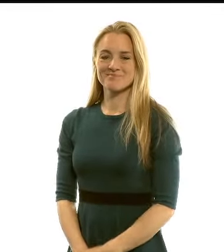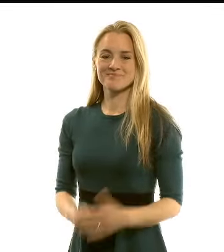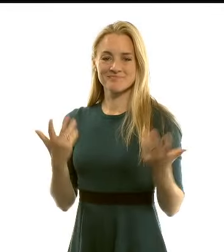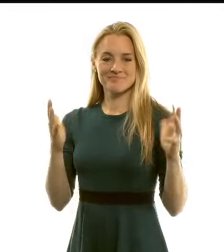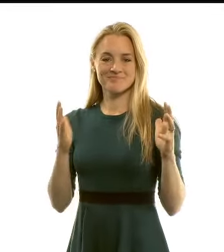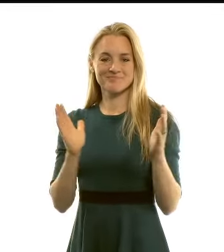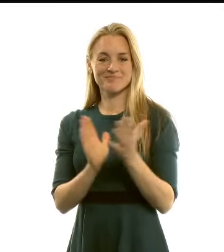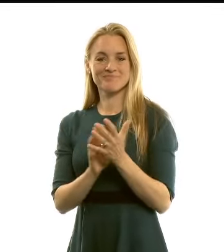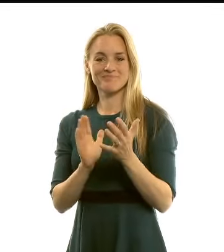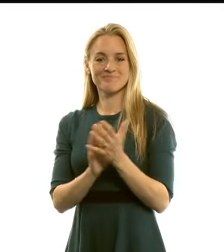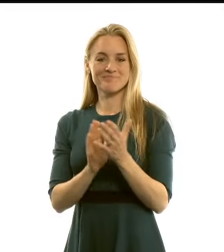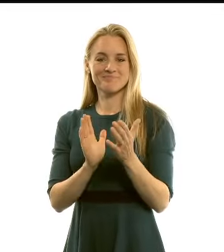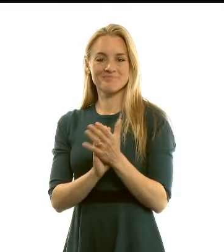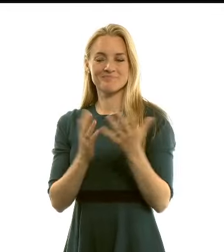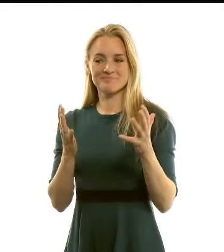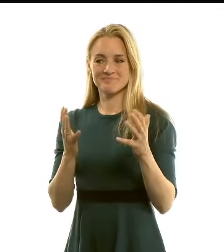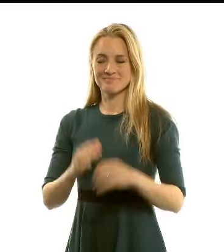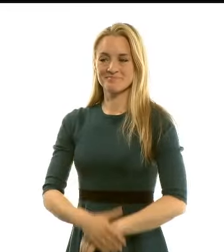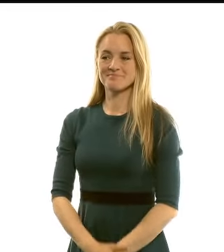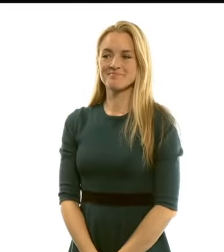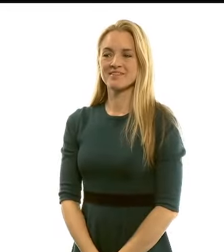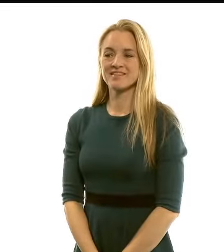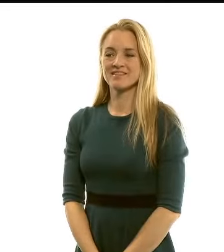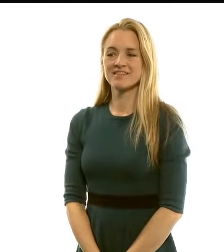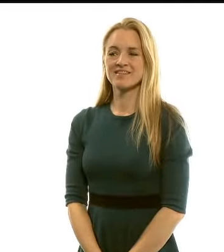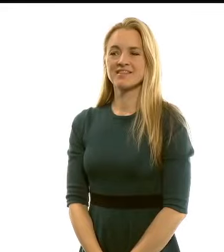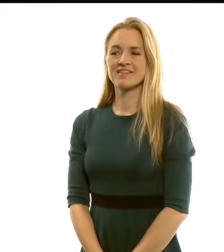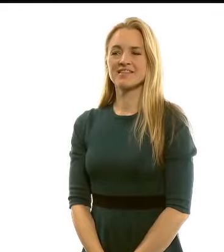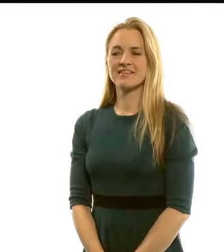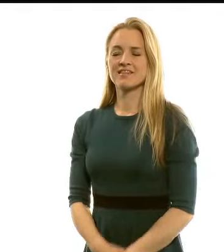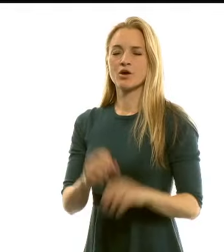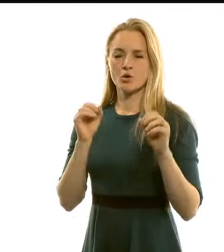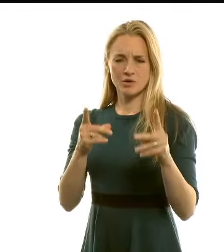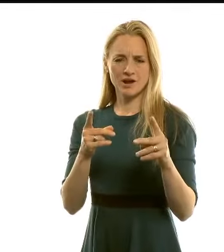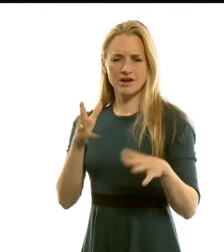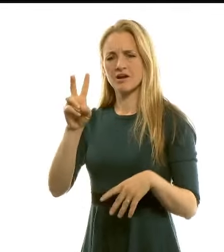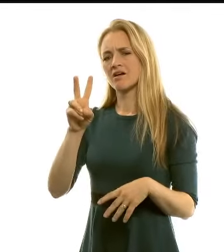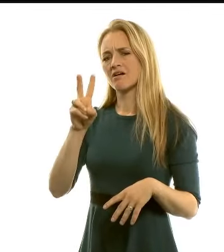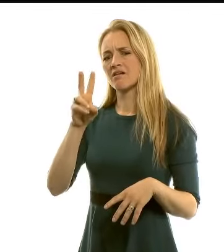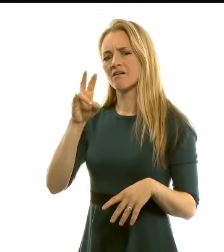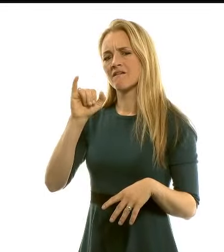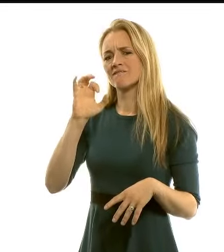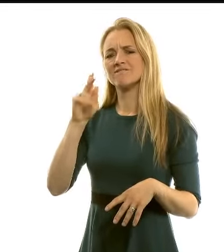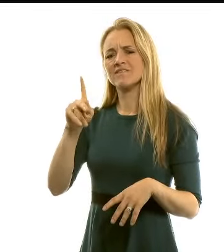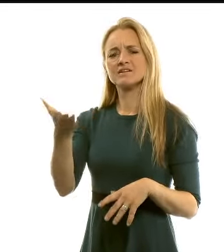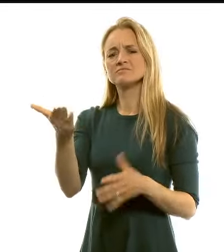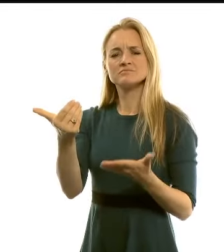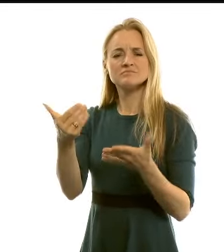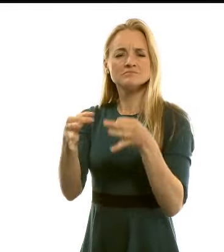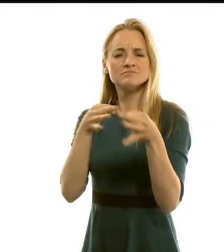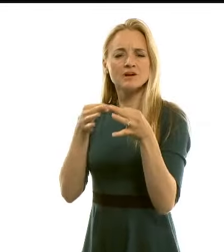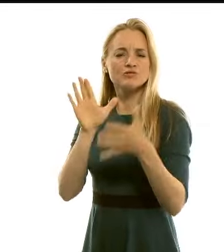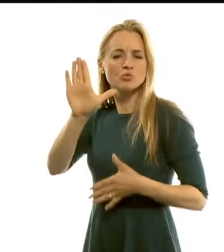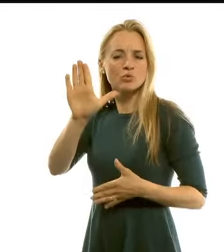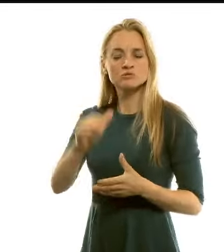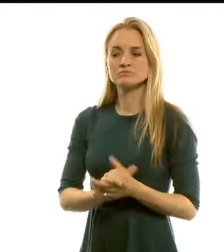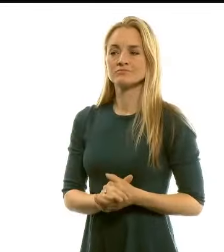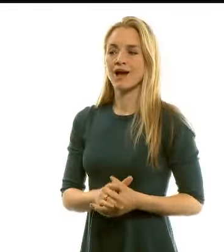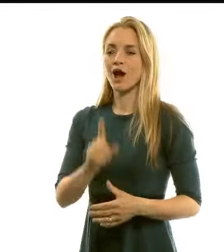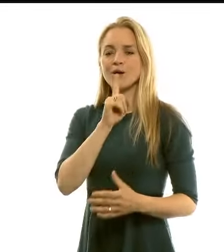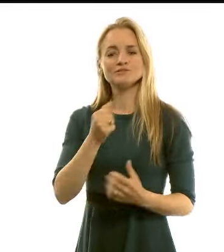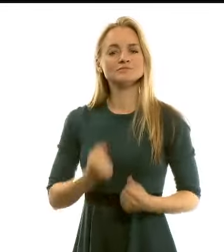work. Okay, so all right, let's start off with Vic. What have you got? Okay, so I was really inspired by the